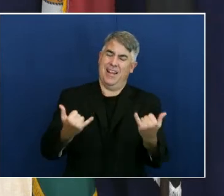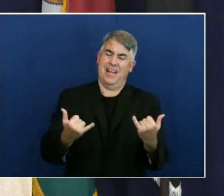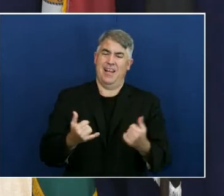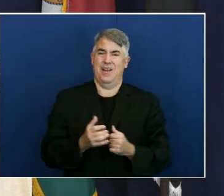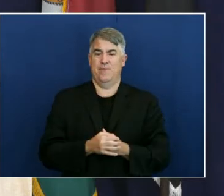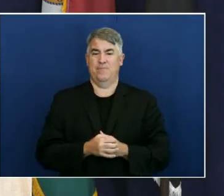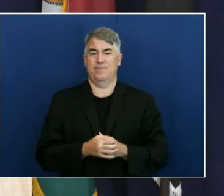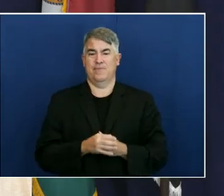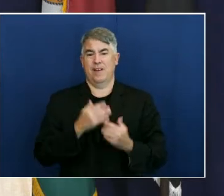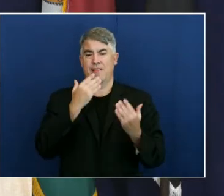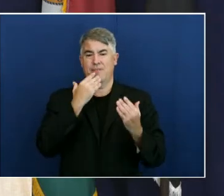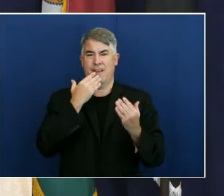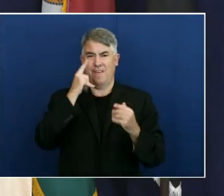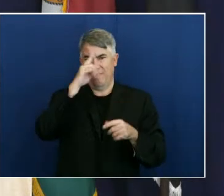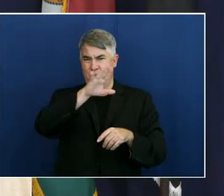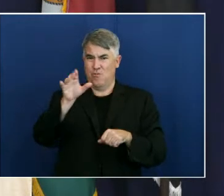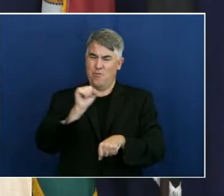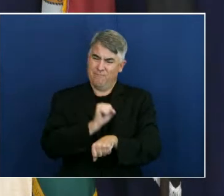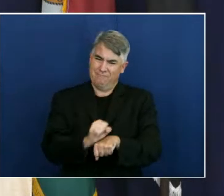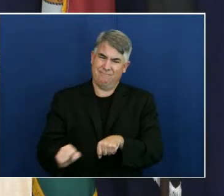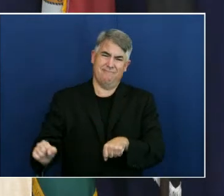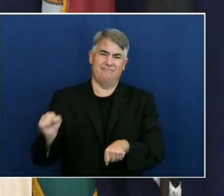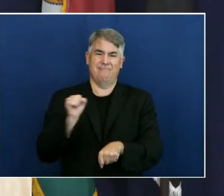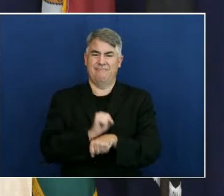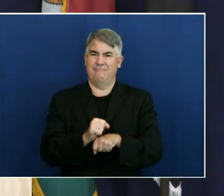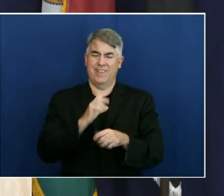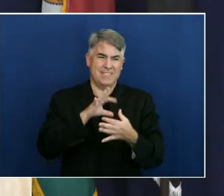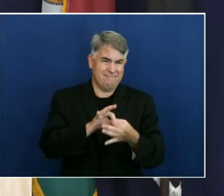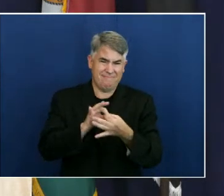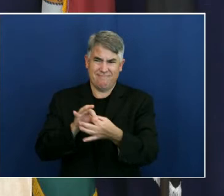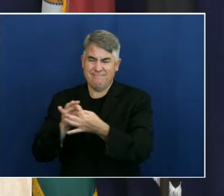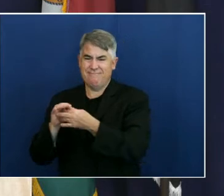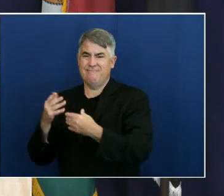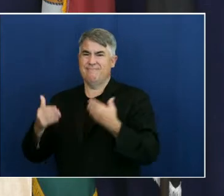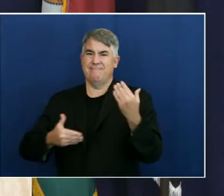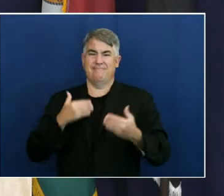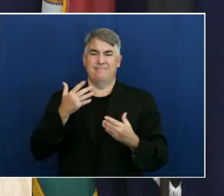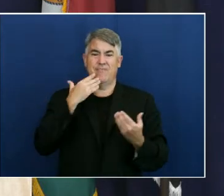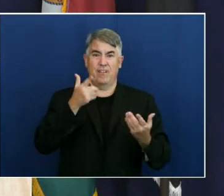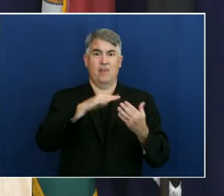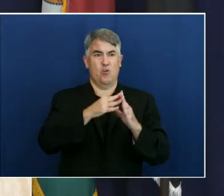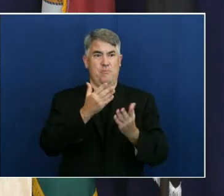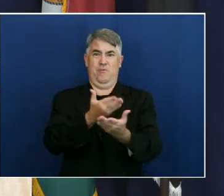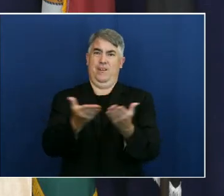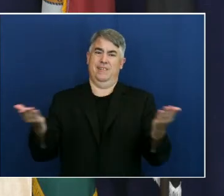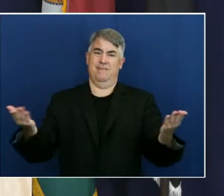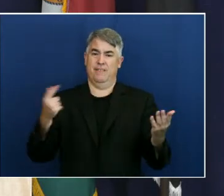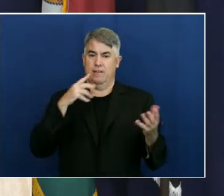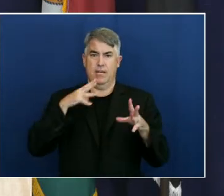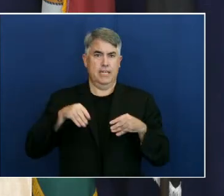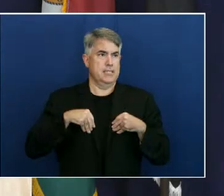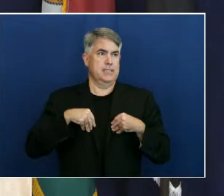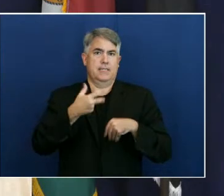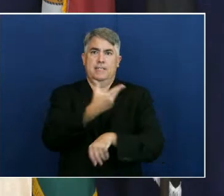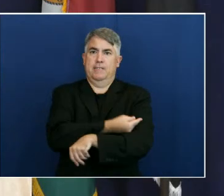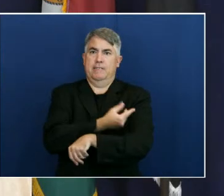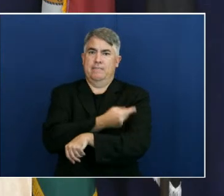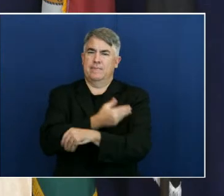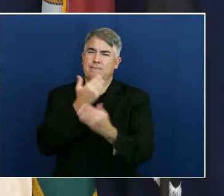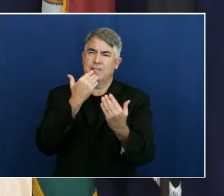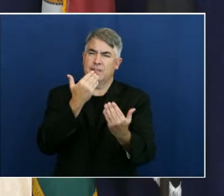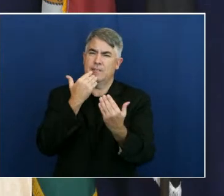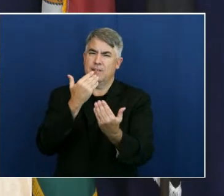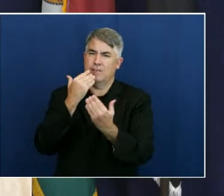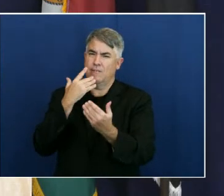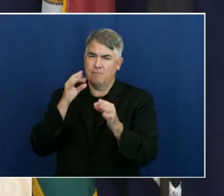want to thank everyone for working on the front lines on this effort, and to everyone in the community doing their part to make sure we fully recover from this